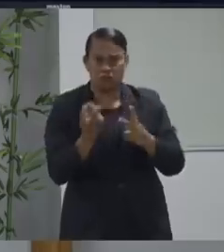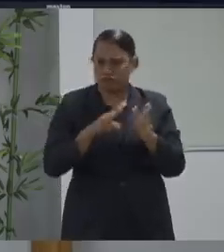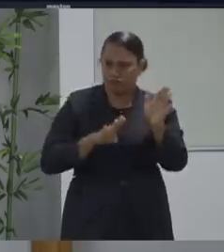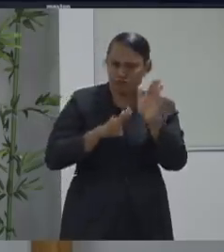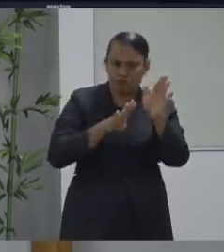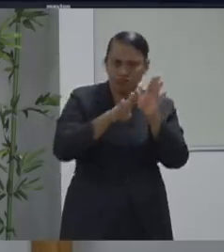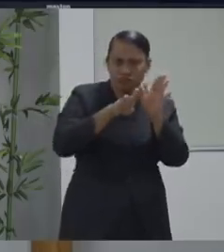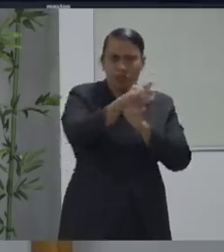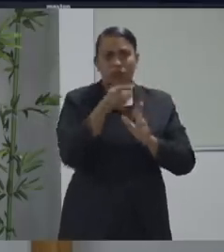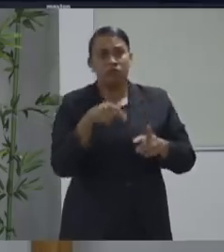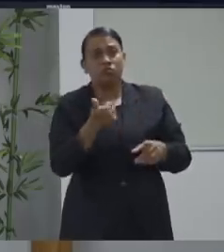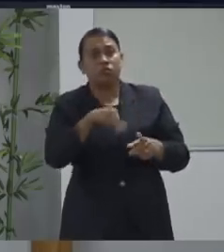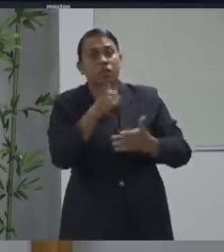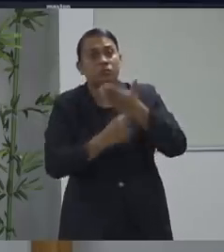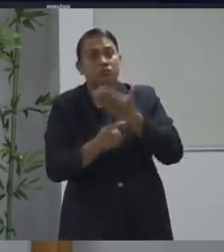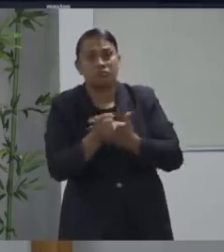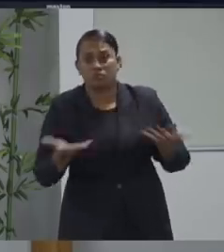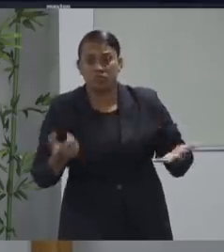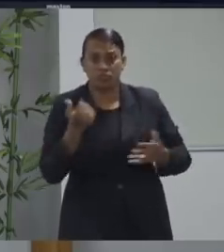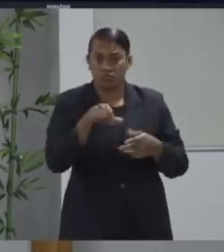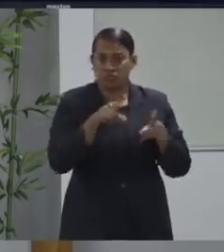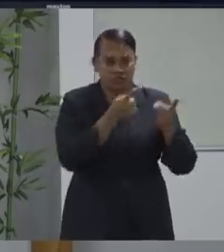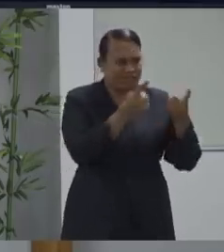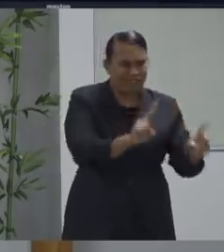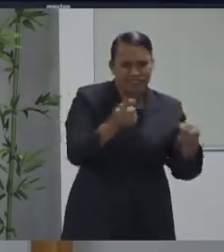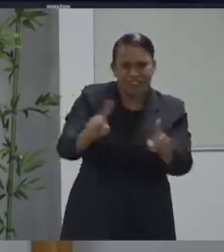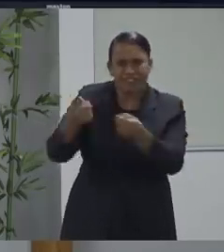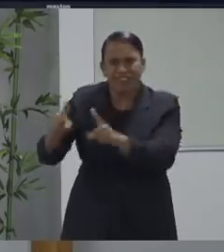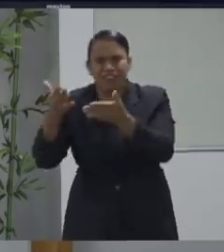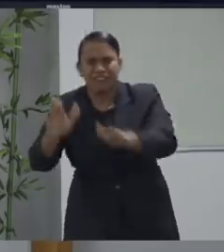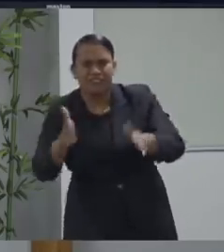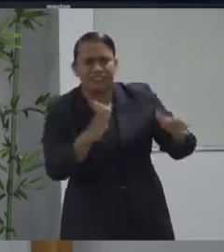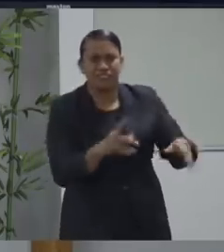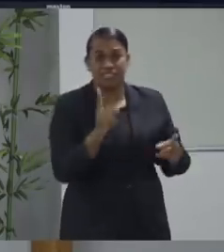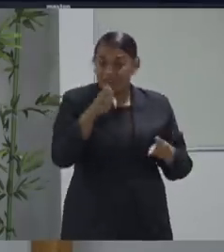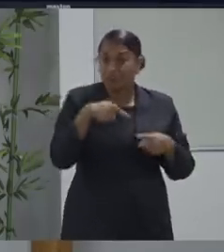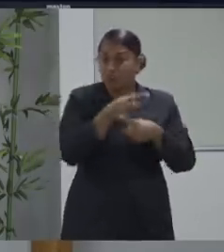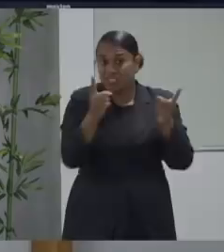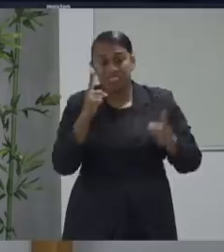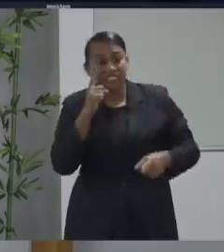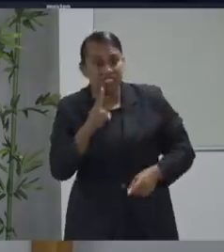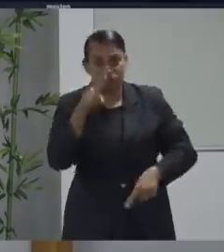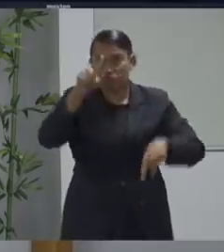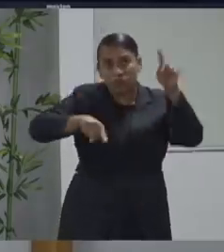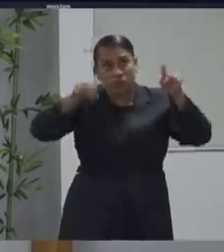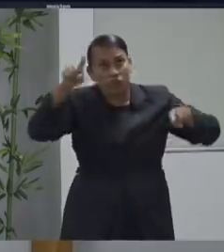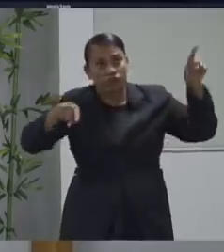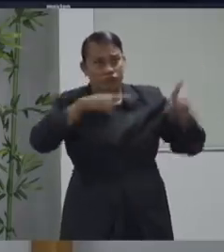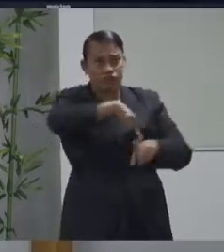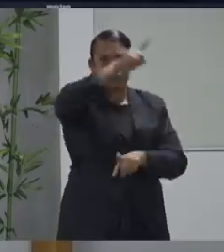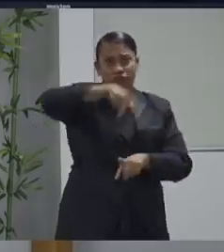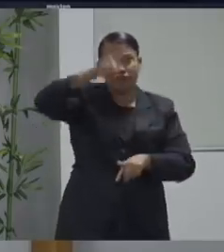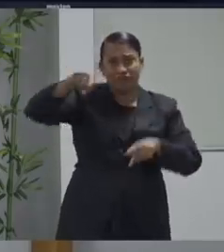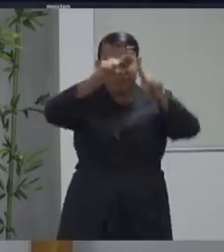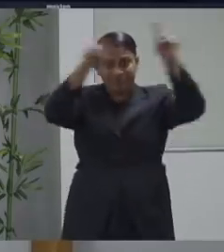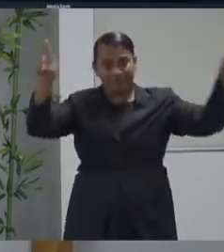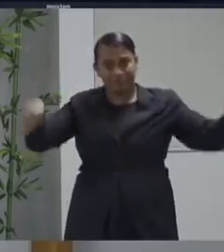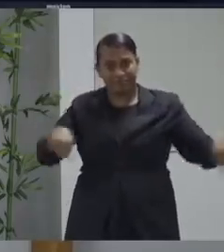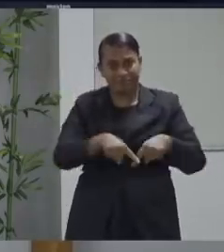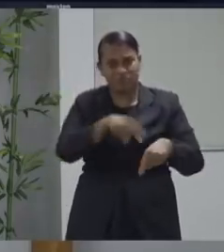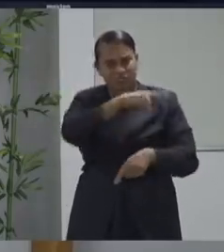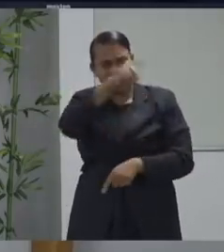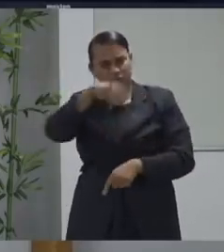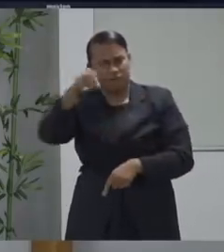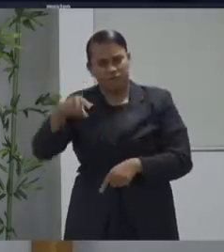lives along the way. If you see the graphs of how the virus exploded in China, in Italy, and the United